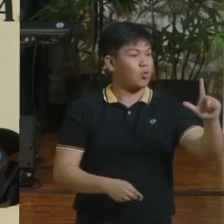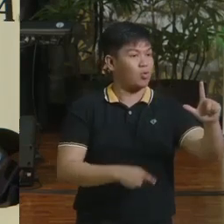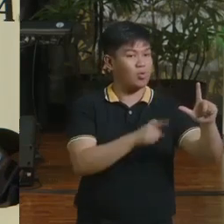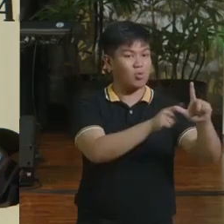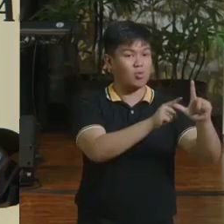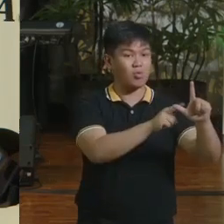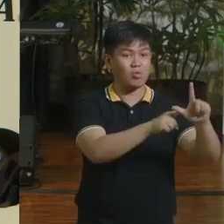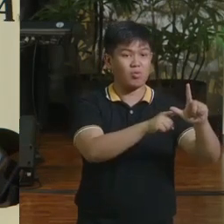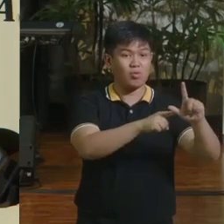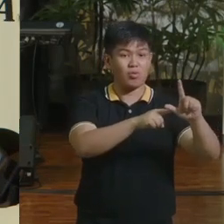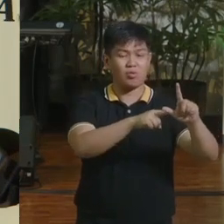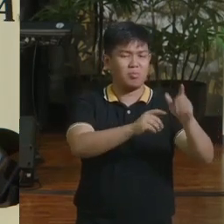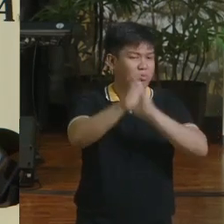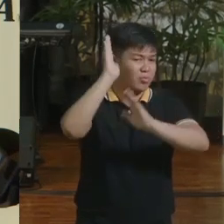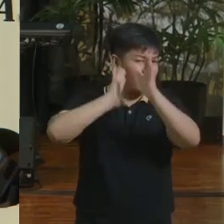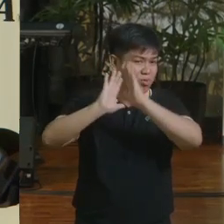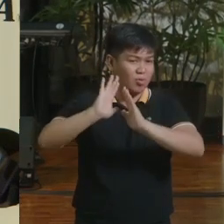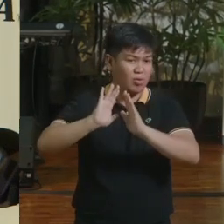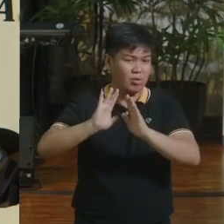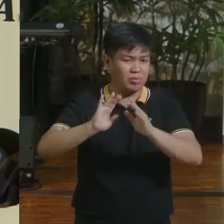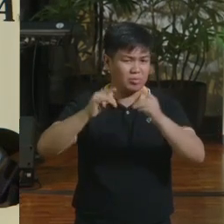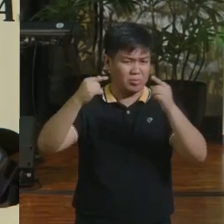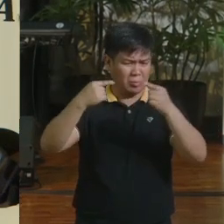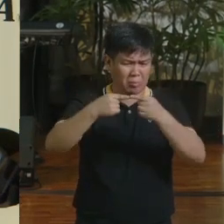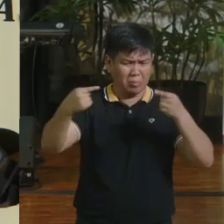King Saul.